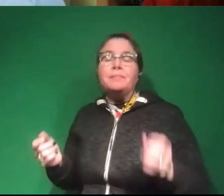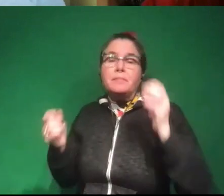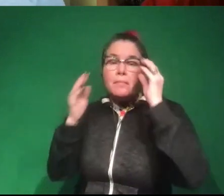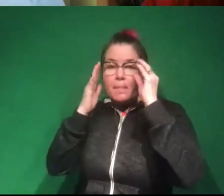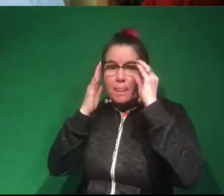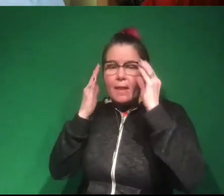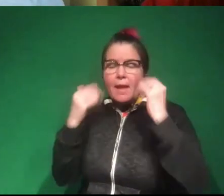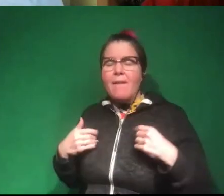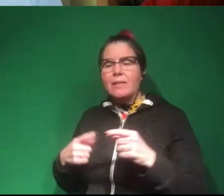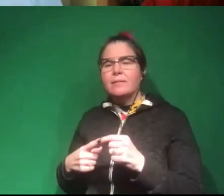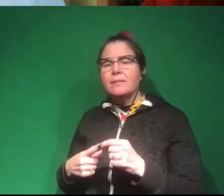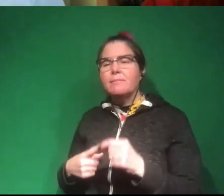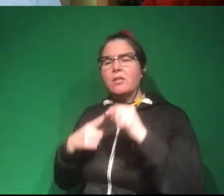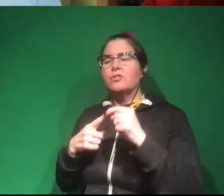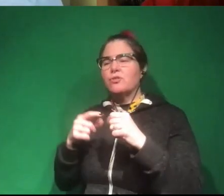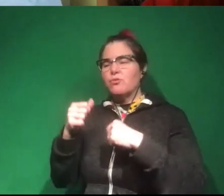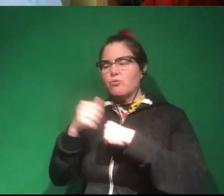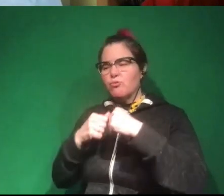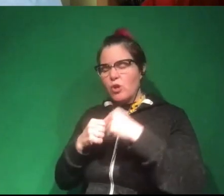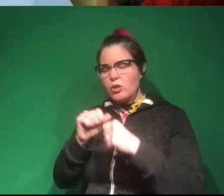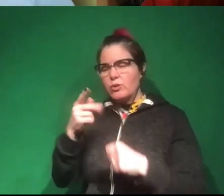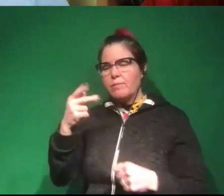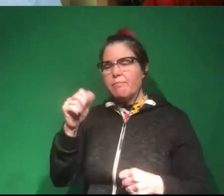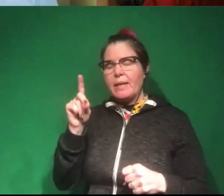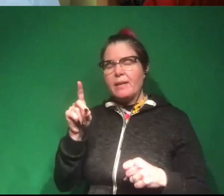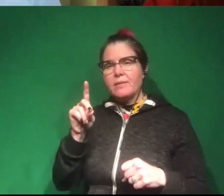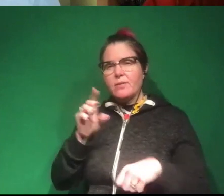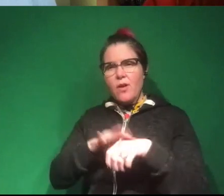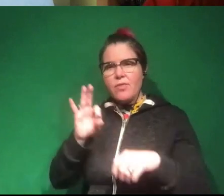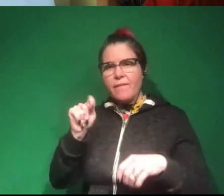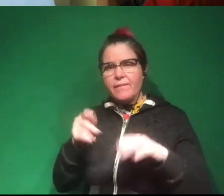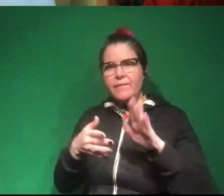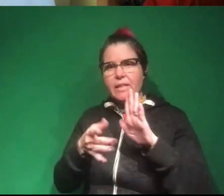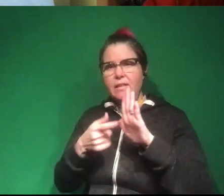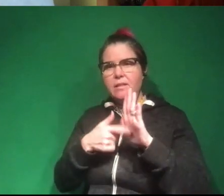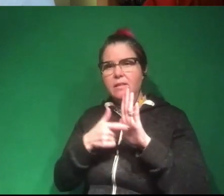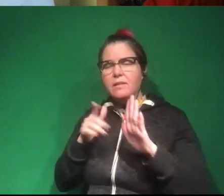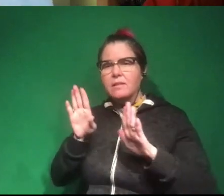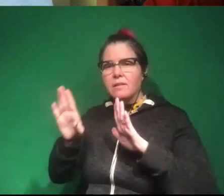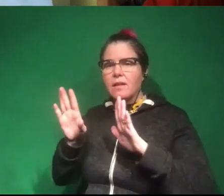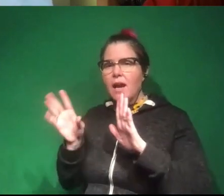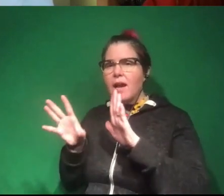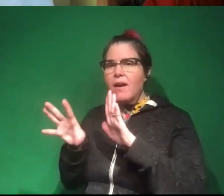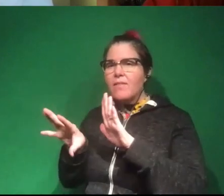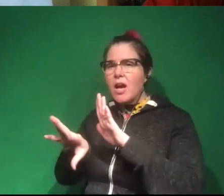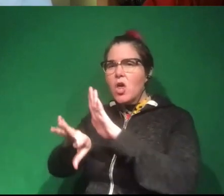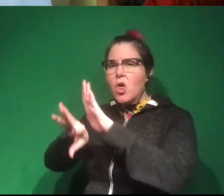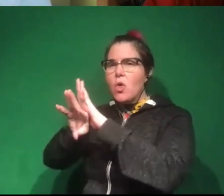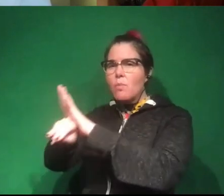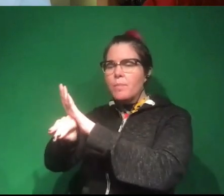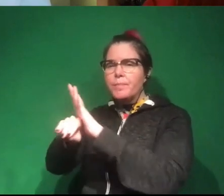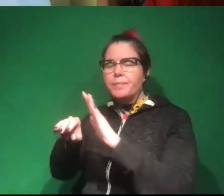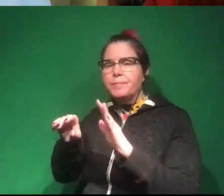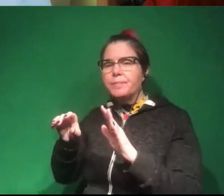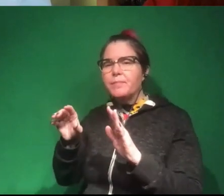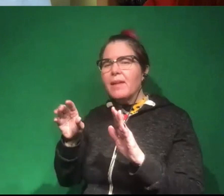these special structural pads on their feet that allow them to kind of suction cup, and there's like a little bit of like a